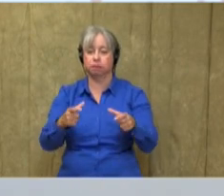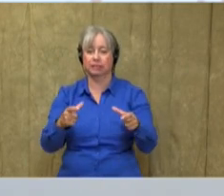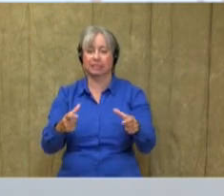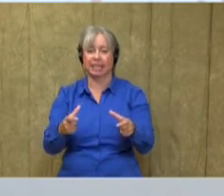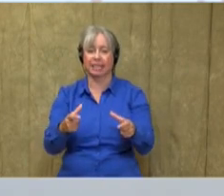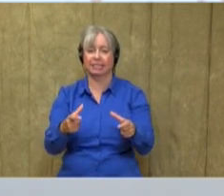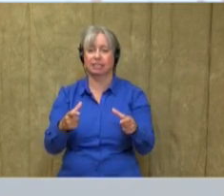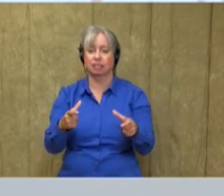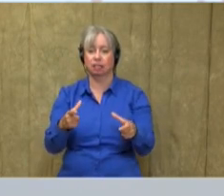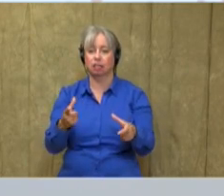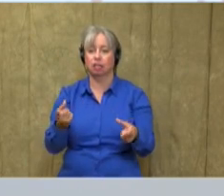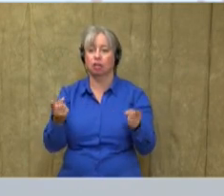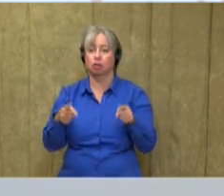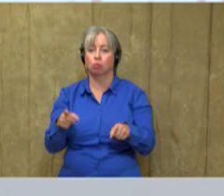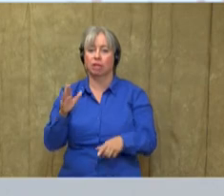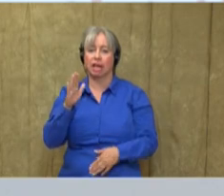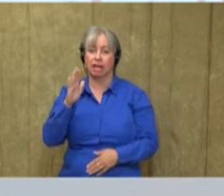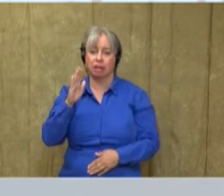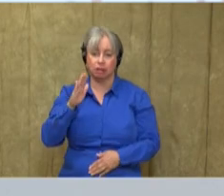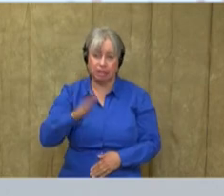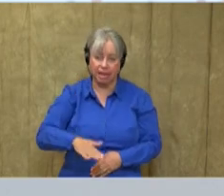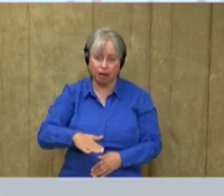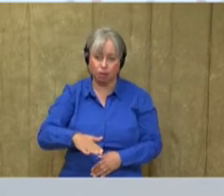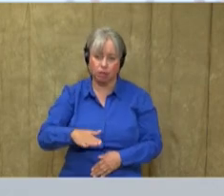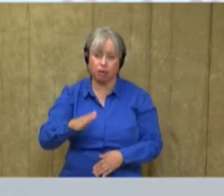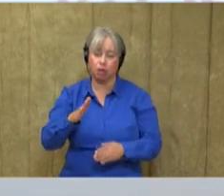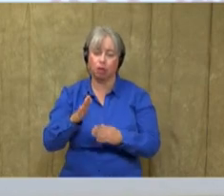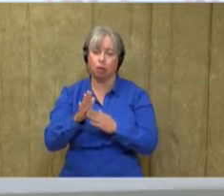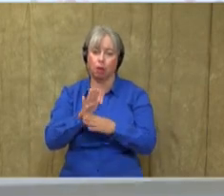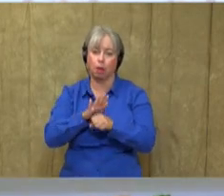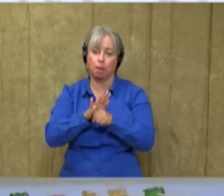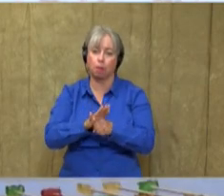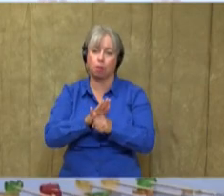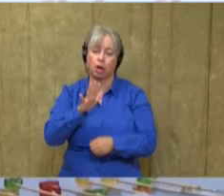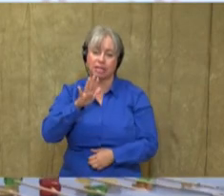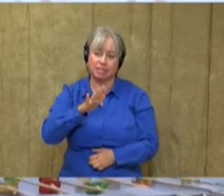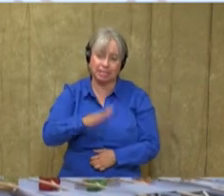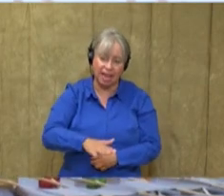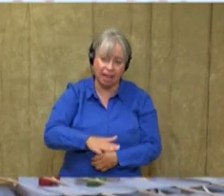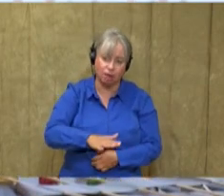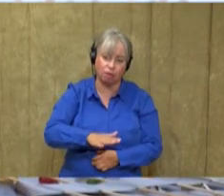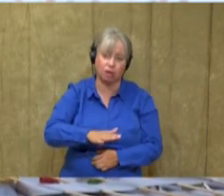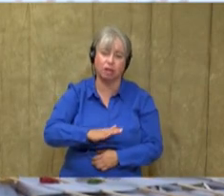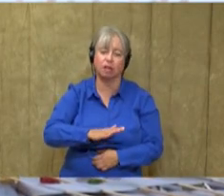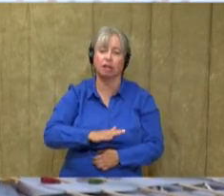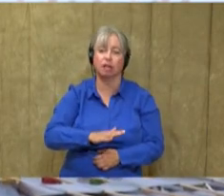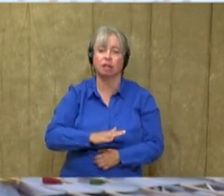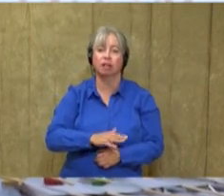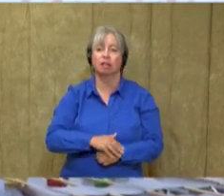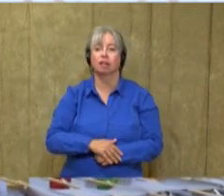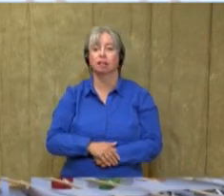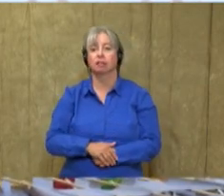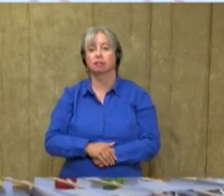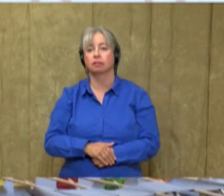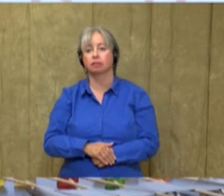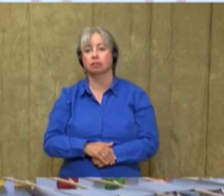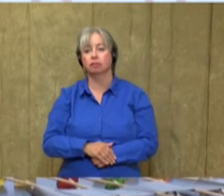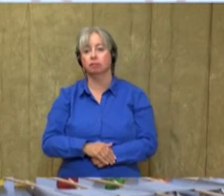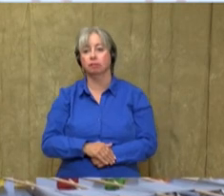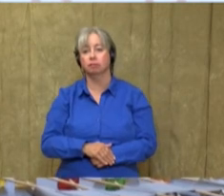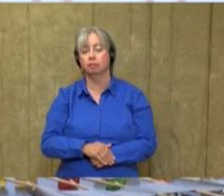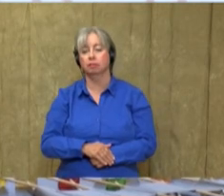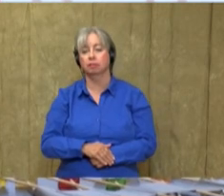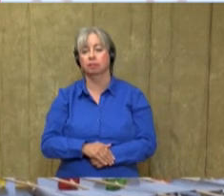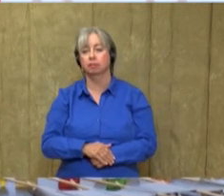I strike a drum, I'm actually pressing down on the top of the drum. I'm pressing it in. And what you